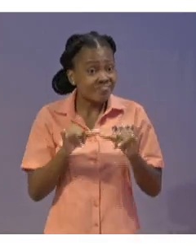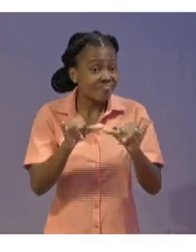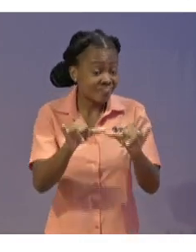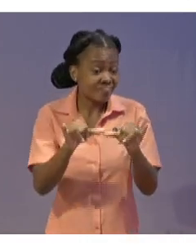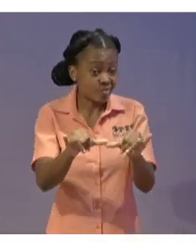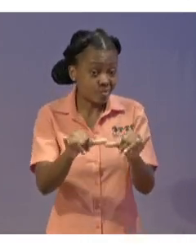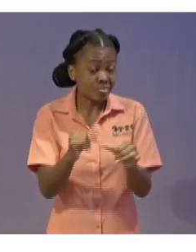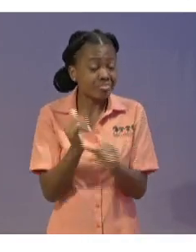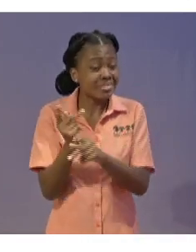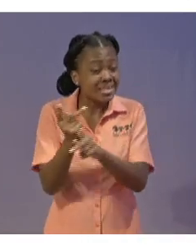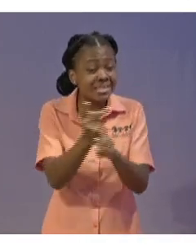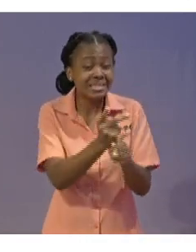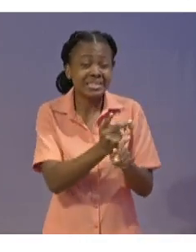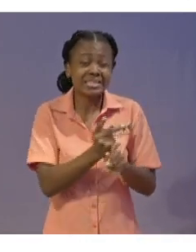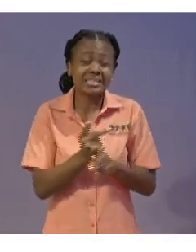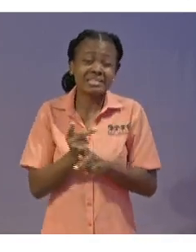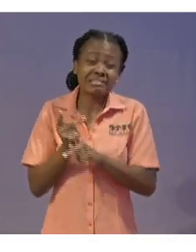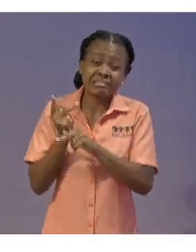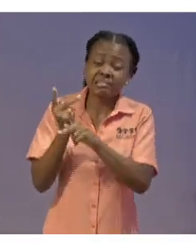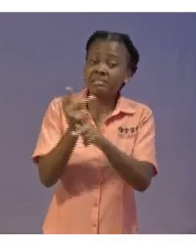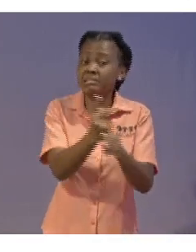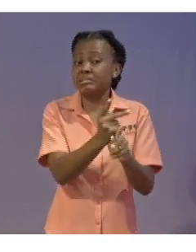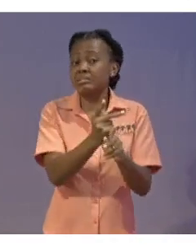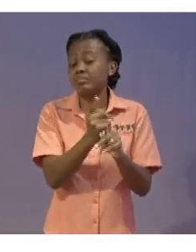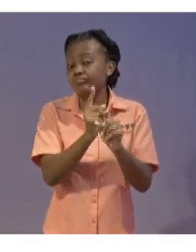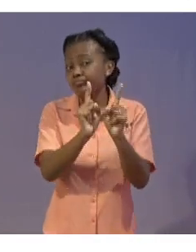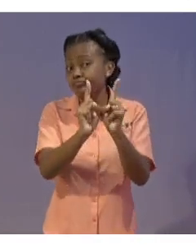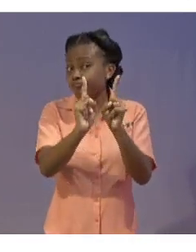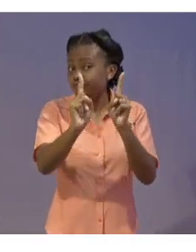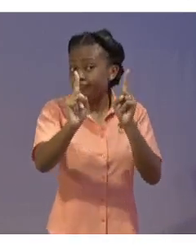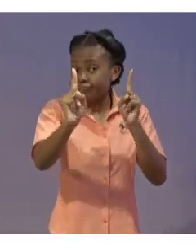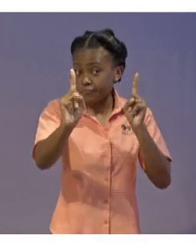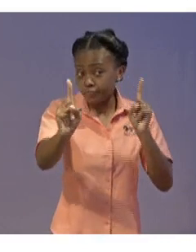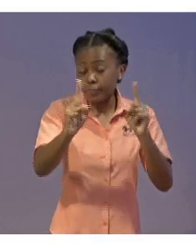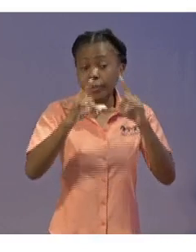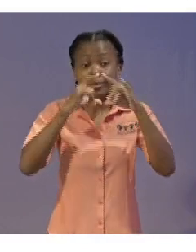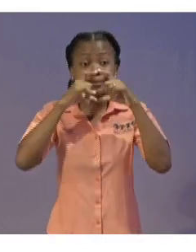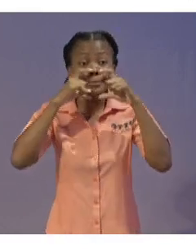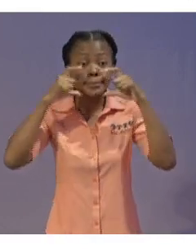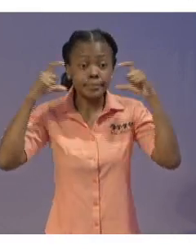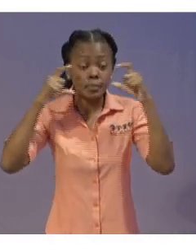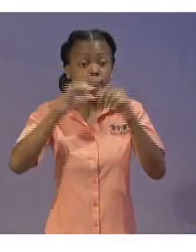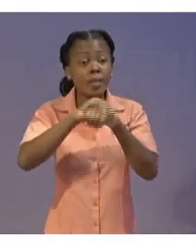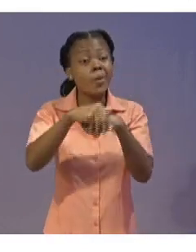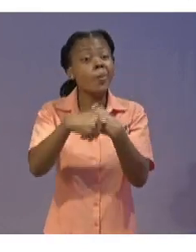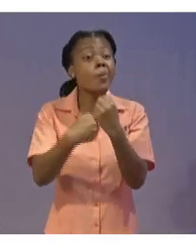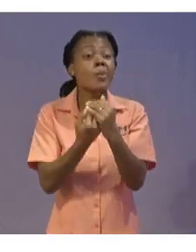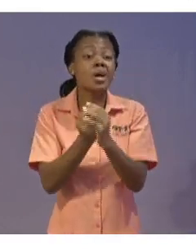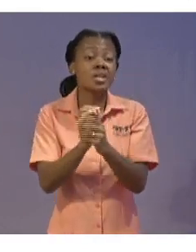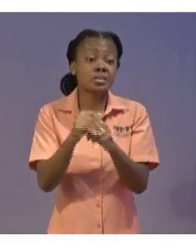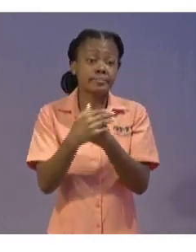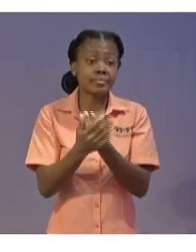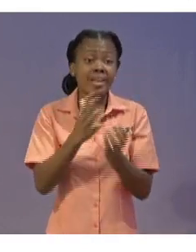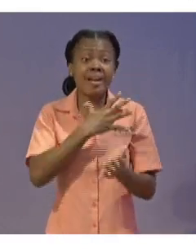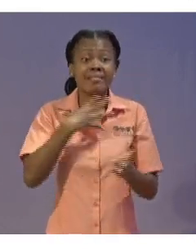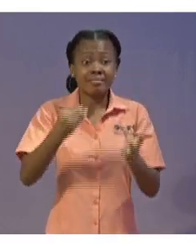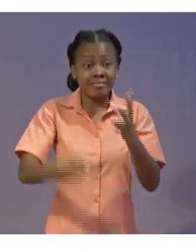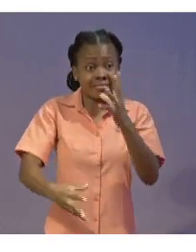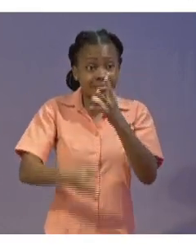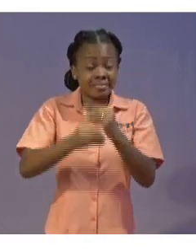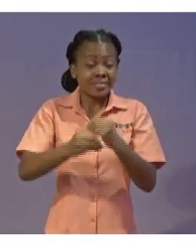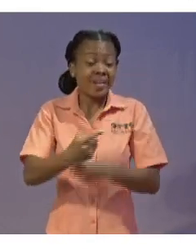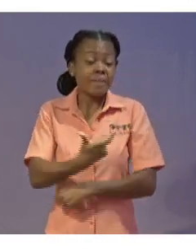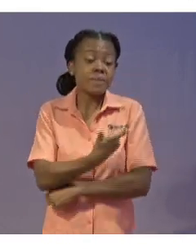about with respect to watching our distance, wearing our masks, washing our hands, and getting vaccinated. If we move to the